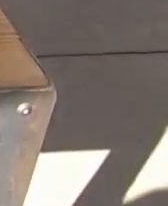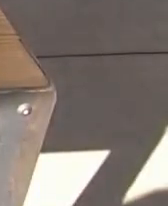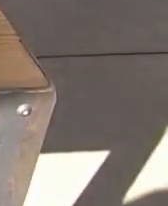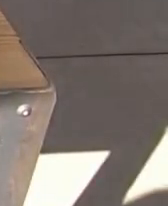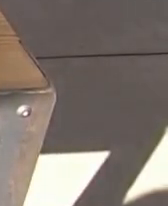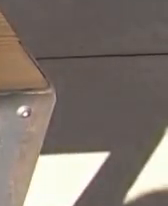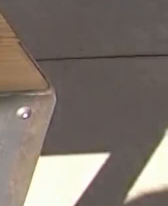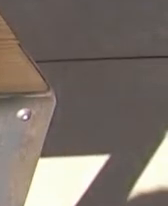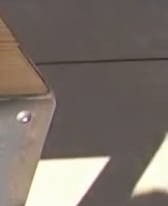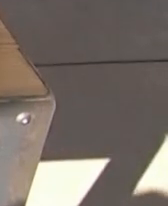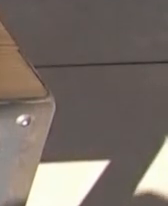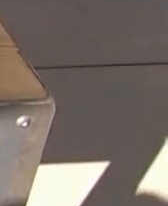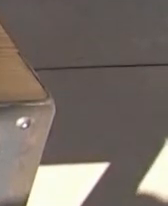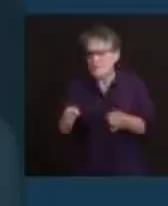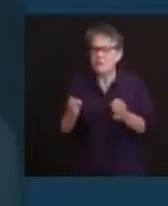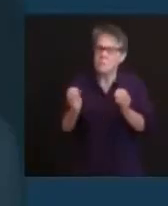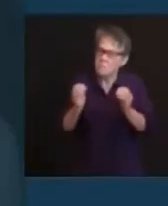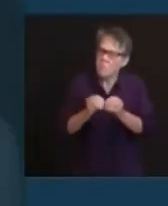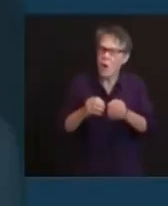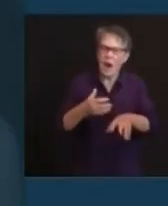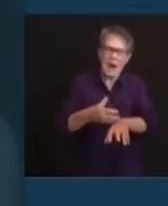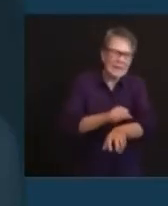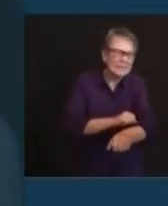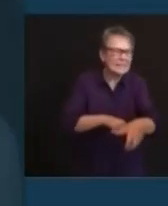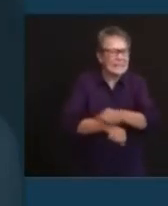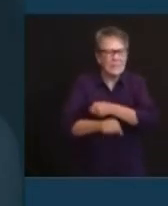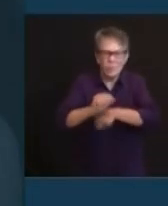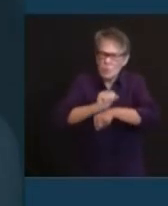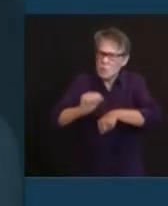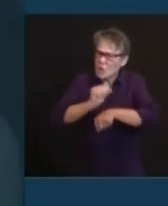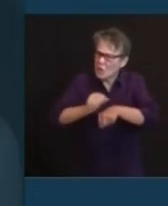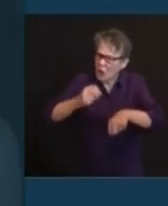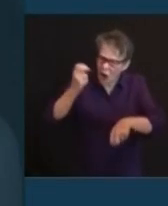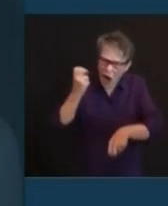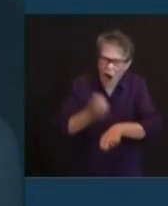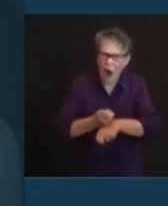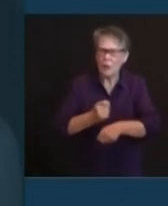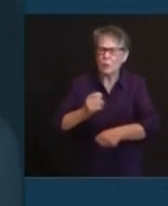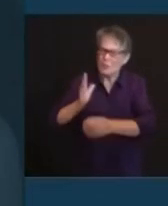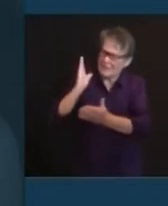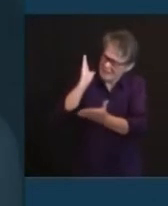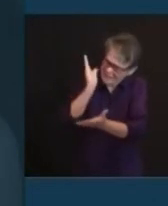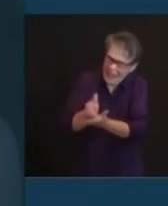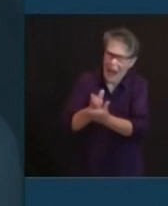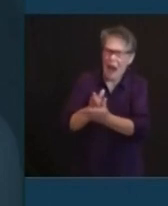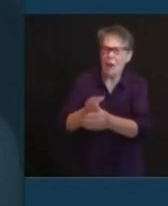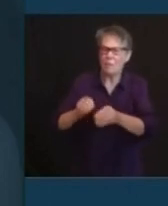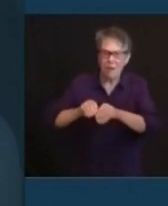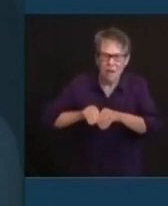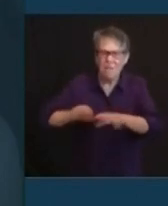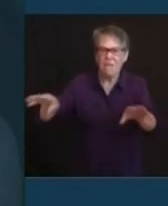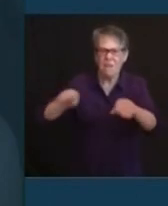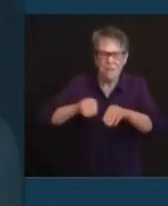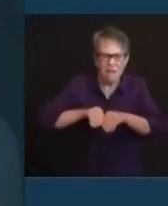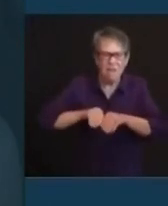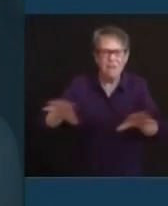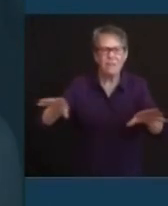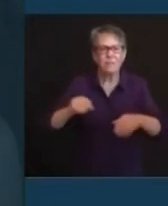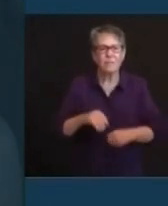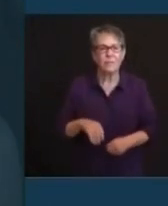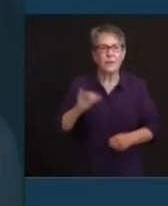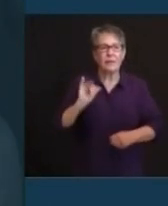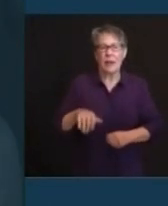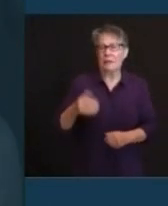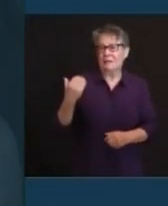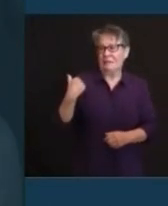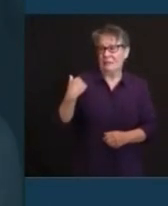dining restrictions are just days away. Effective this Thursday, November 12th. All restaurants, bars, clubs, and lounges that serve food